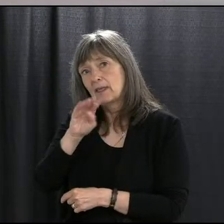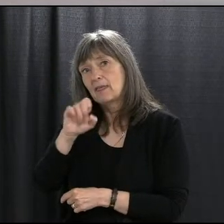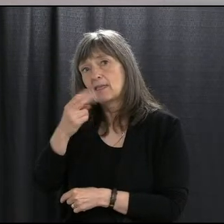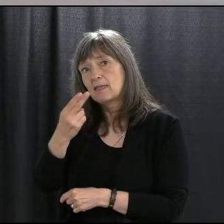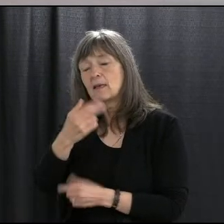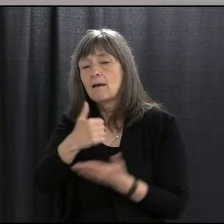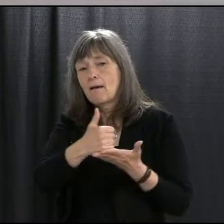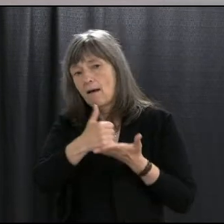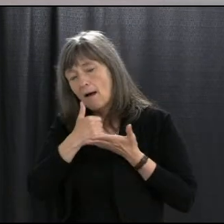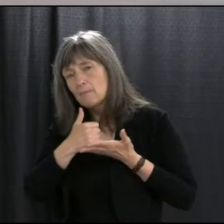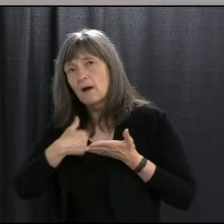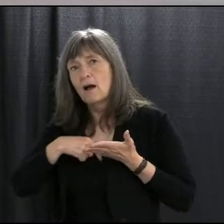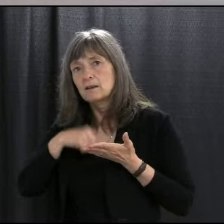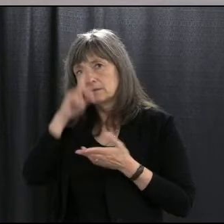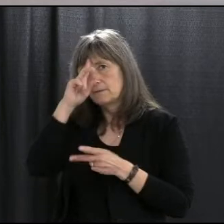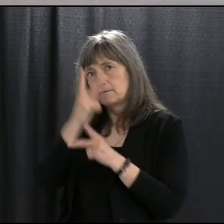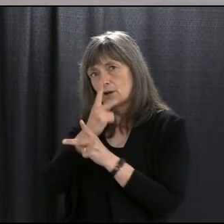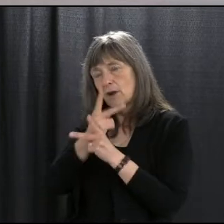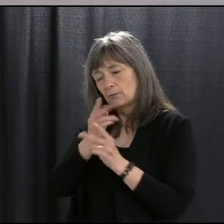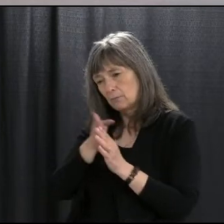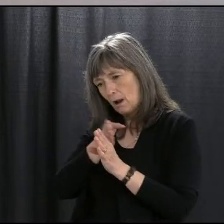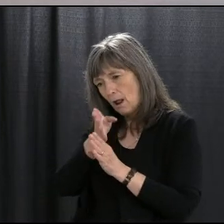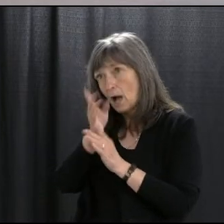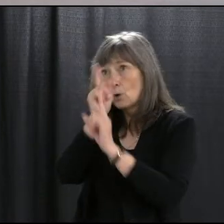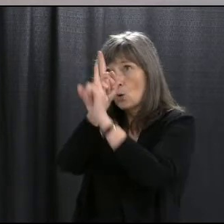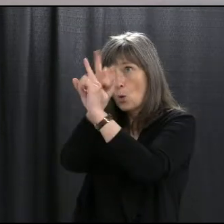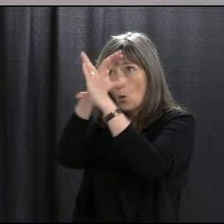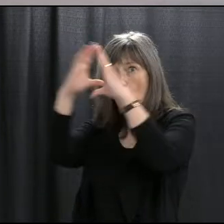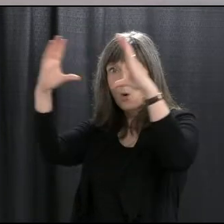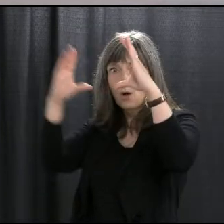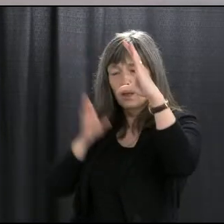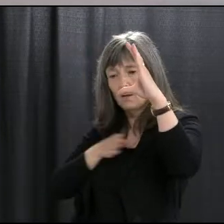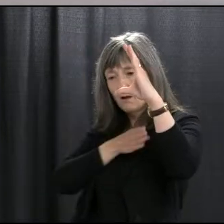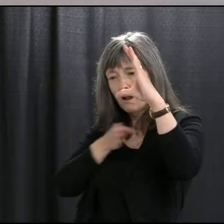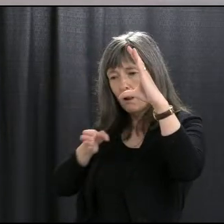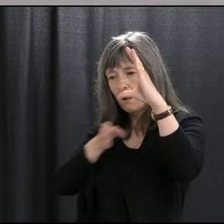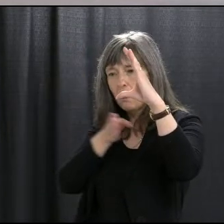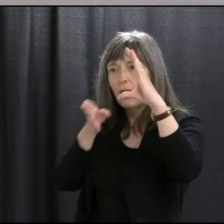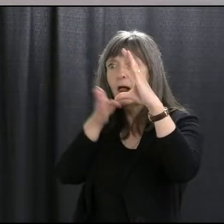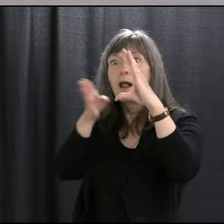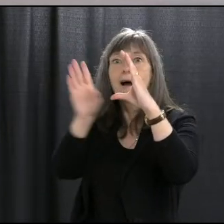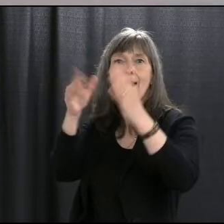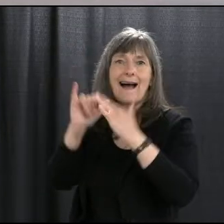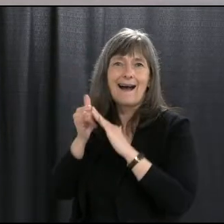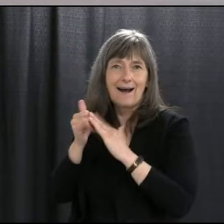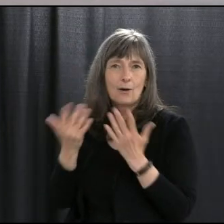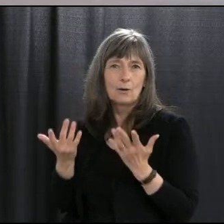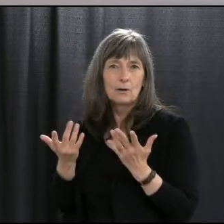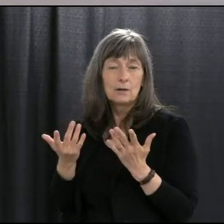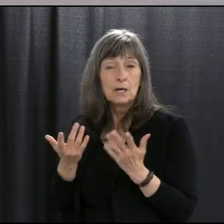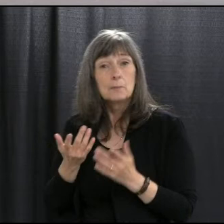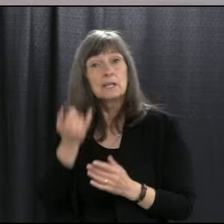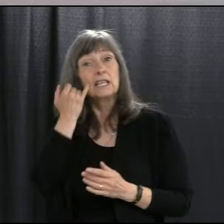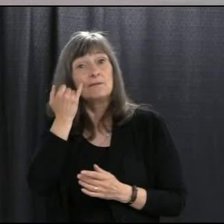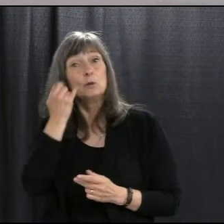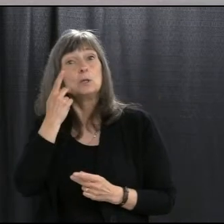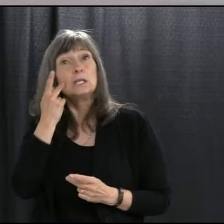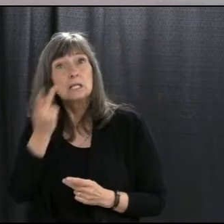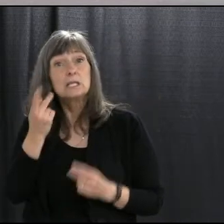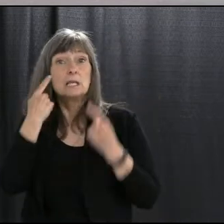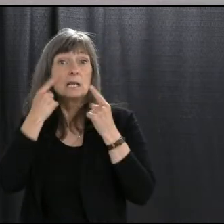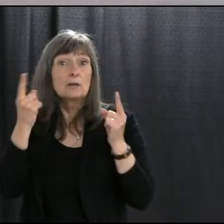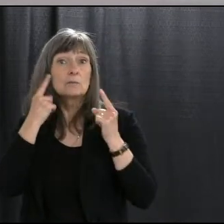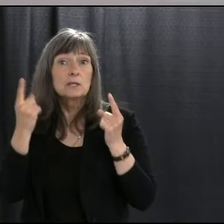larger picture. But I mean, if you look at the pieces all combined, it is presenting a picture of a